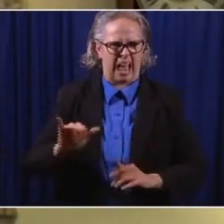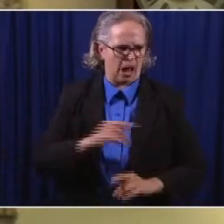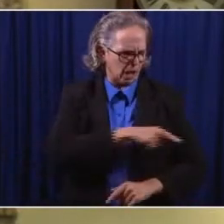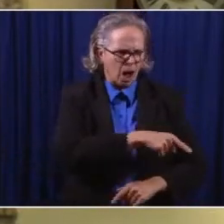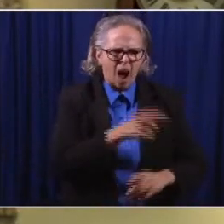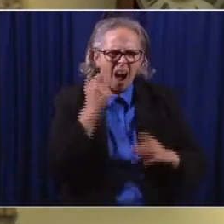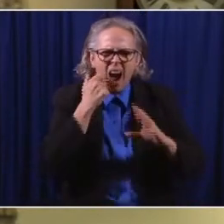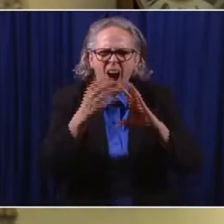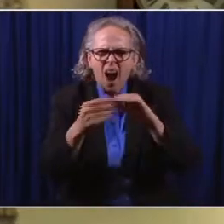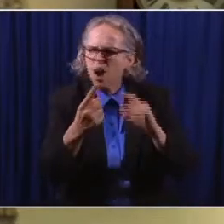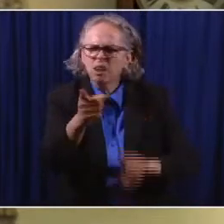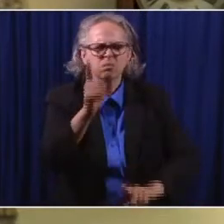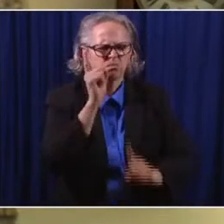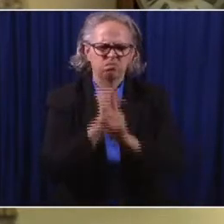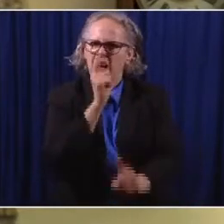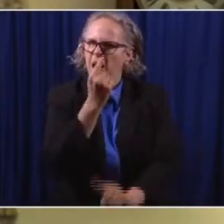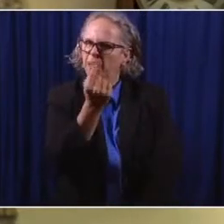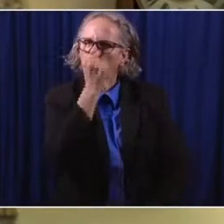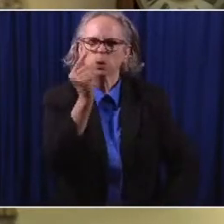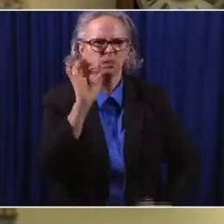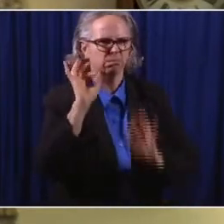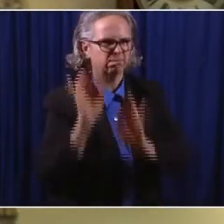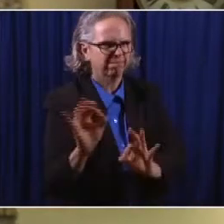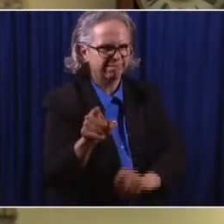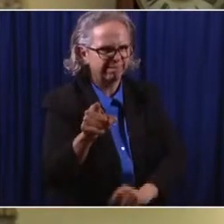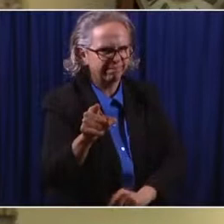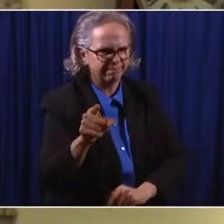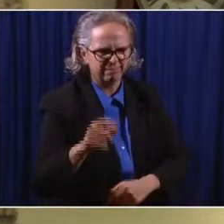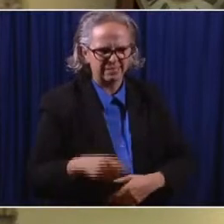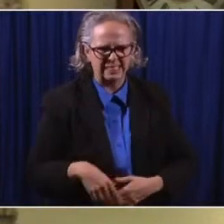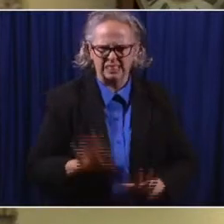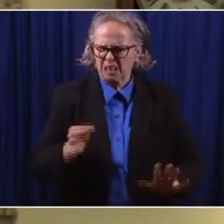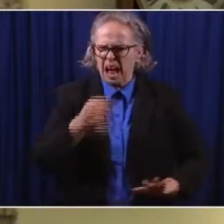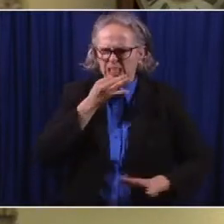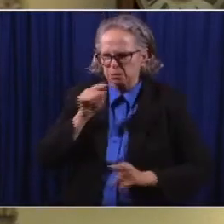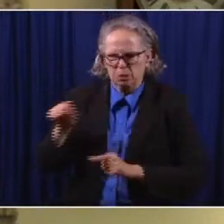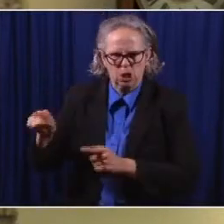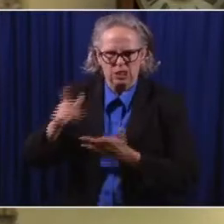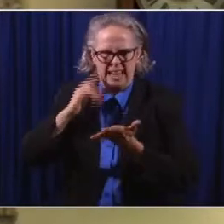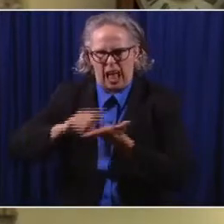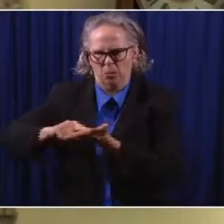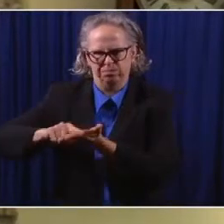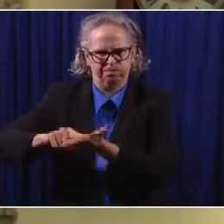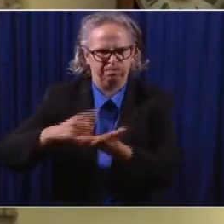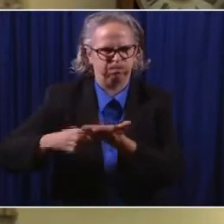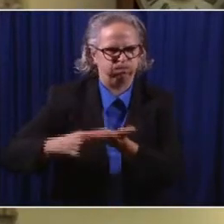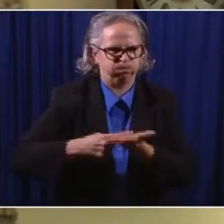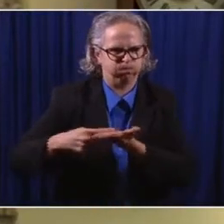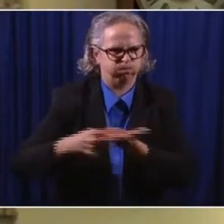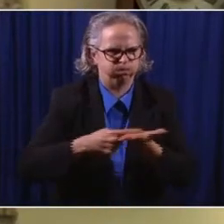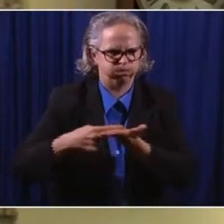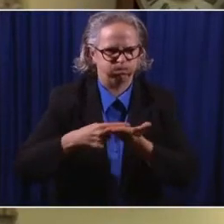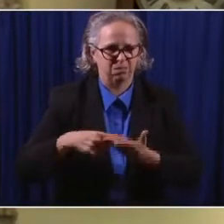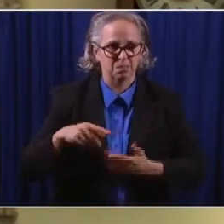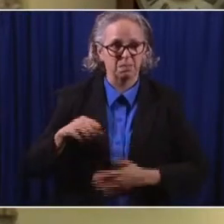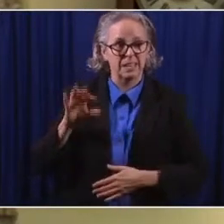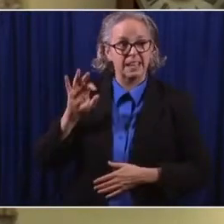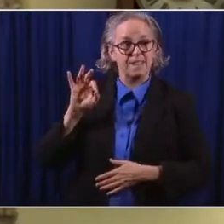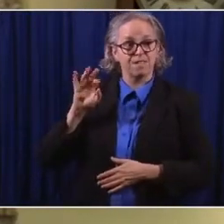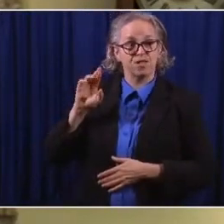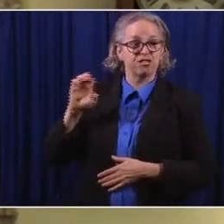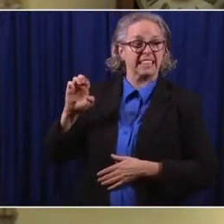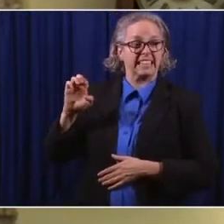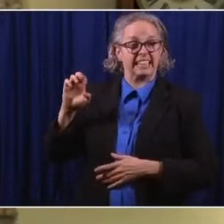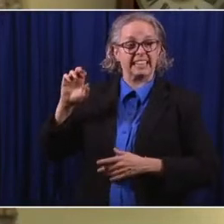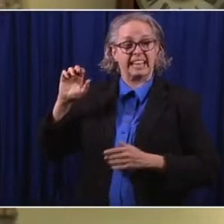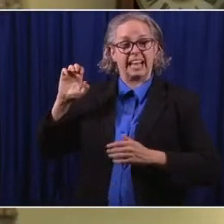are evolving. The experts are evolving. The free enterprise system is evolving in what they are producing. But being able